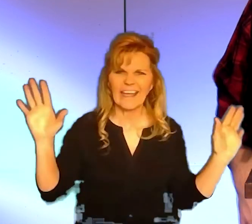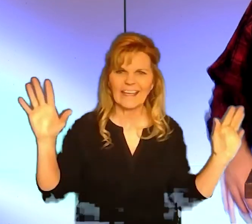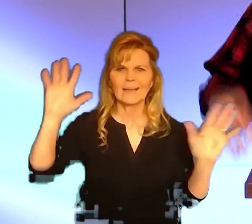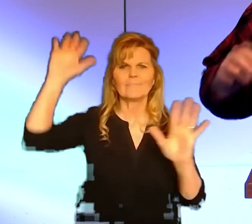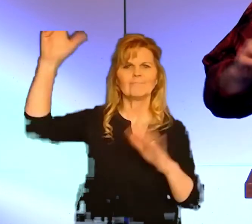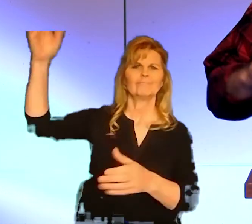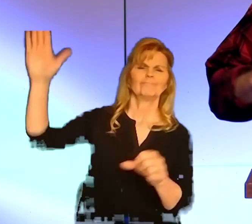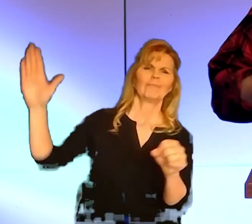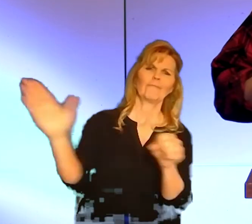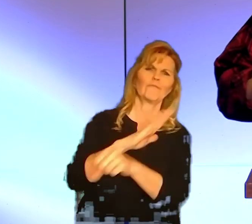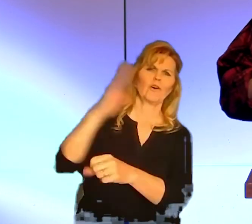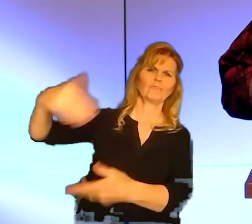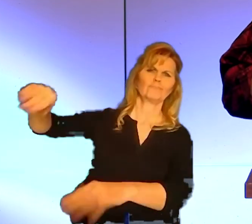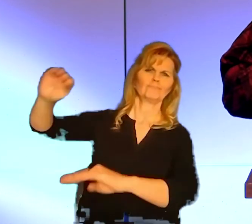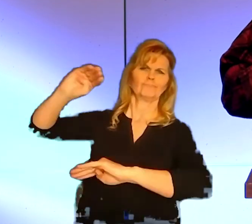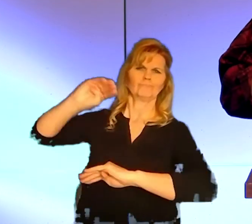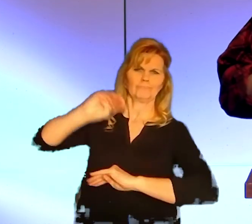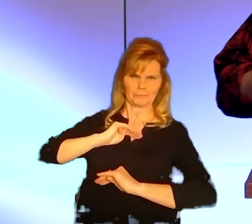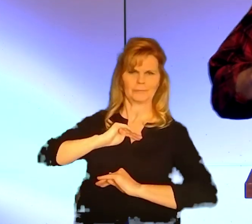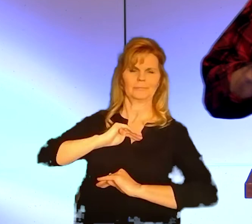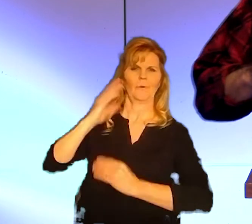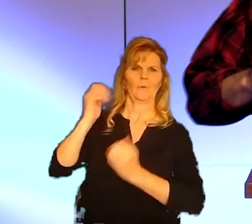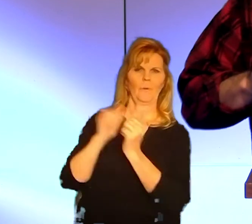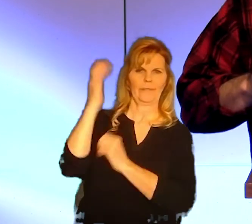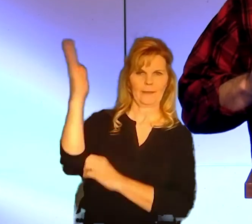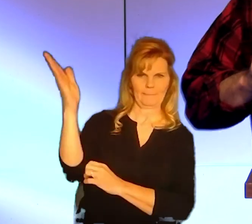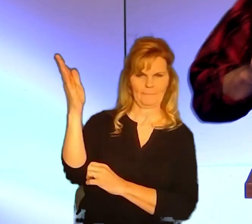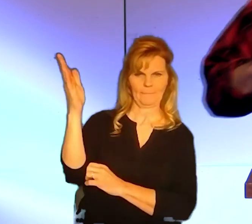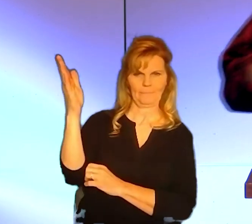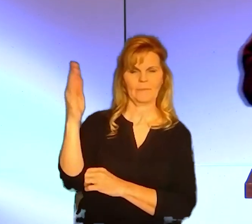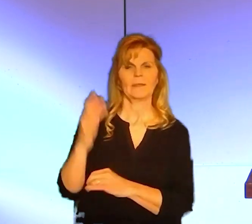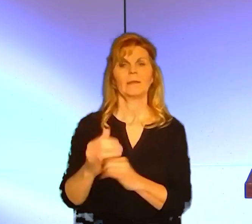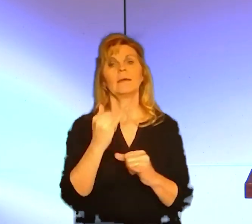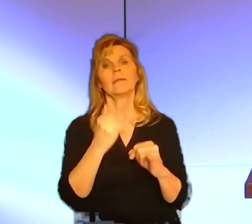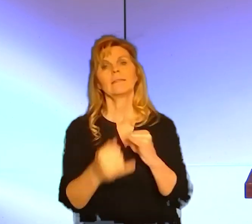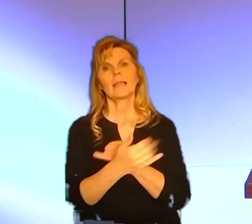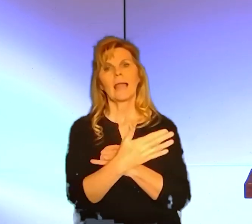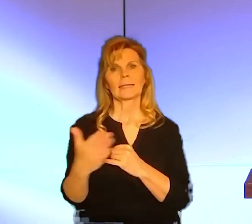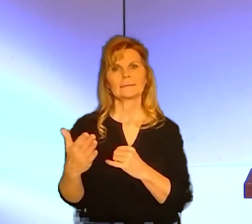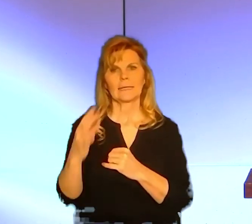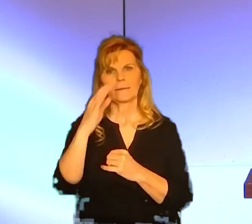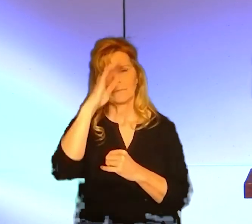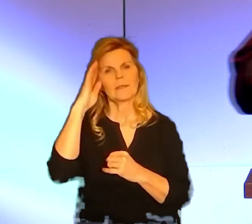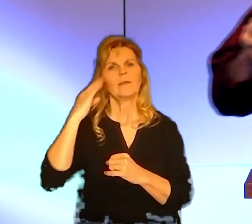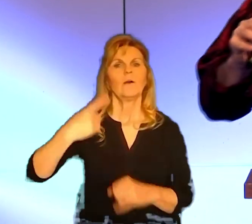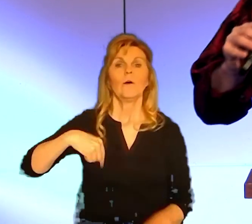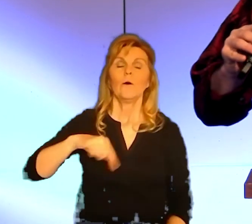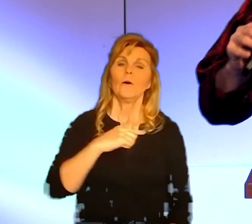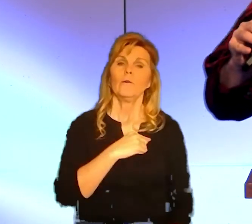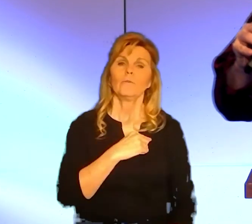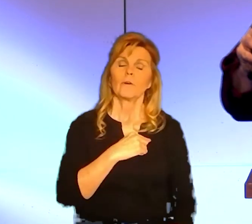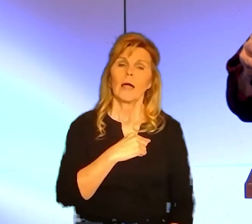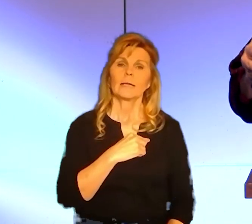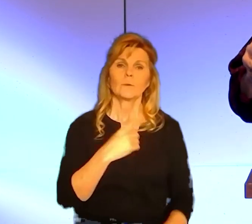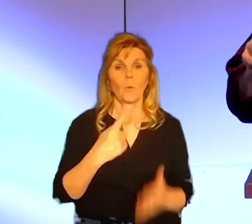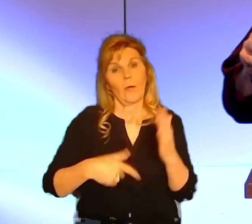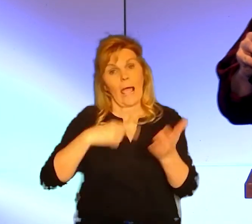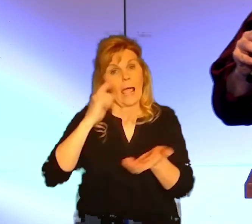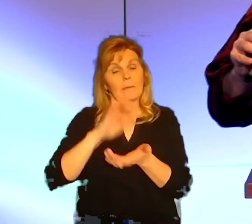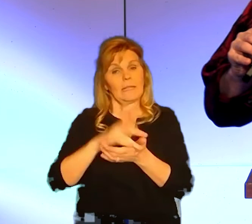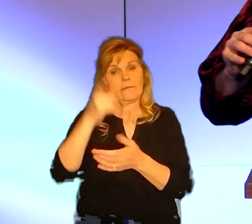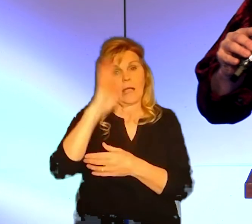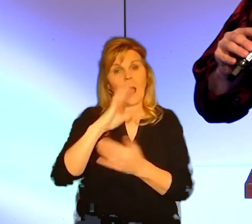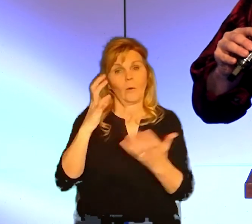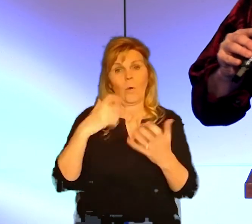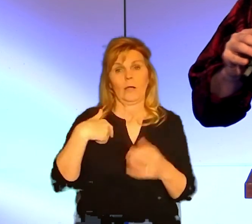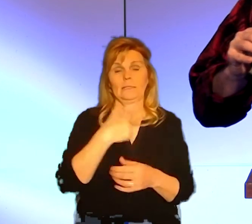The last thing is this. In order for us to, what I believe God wants us to